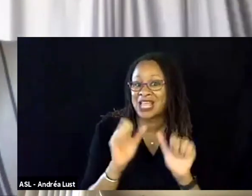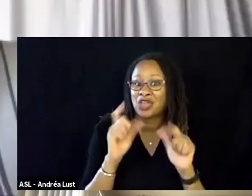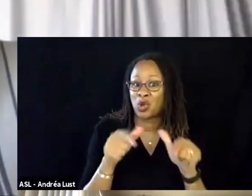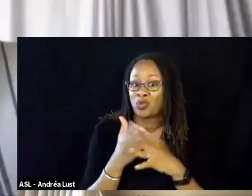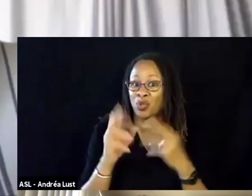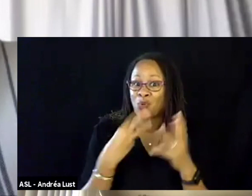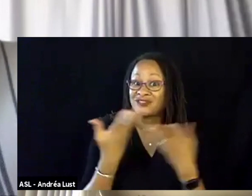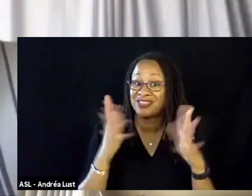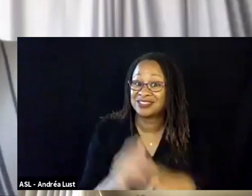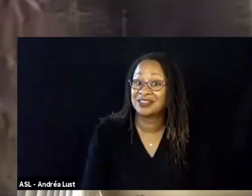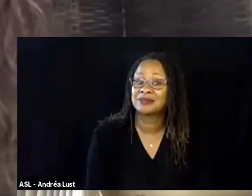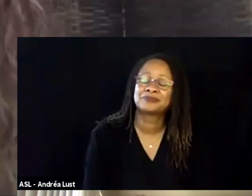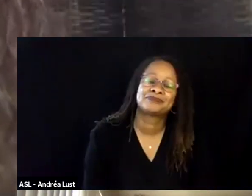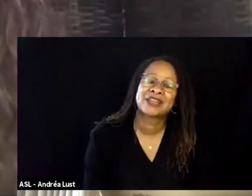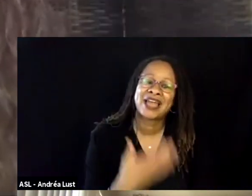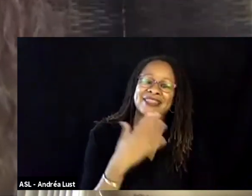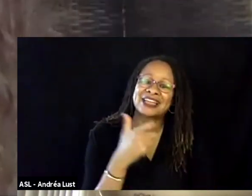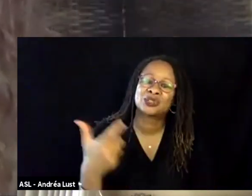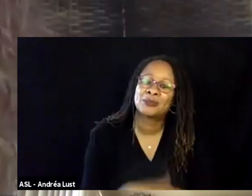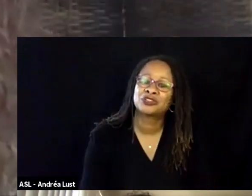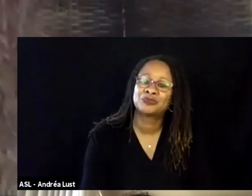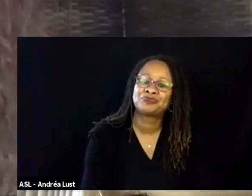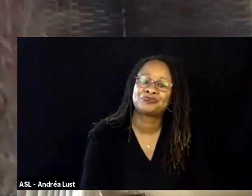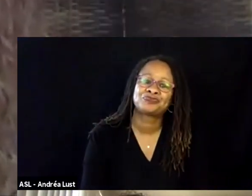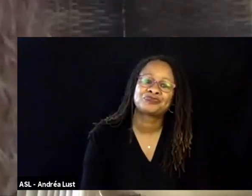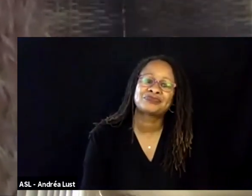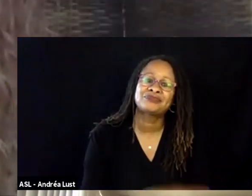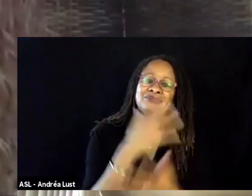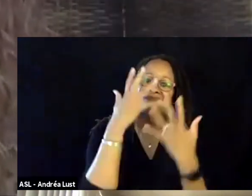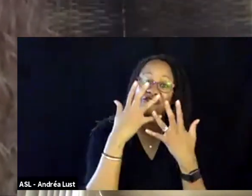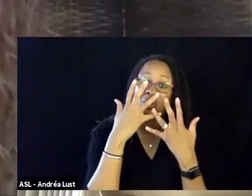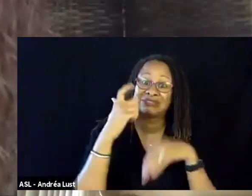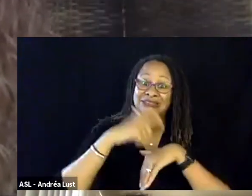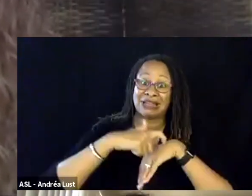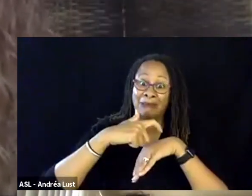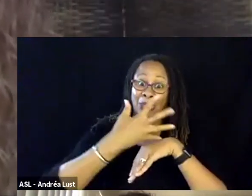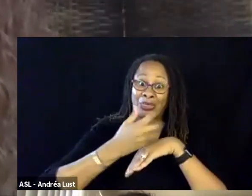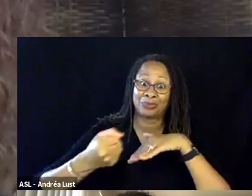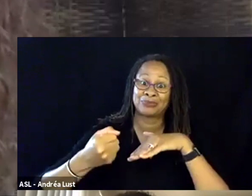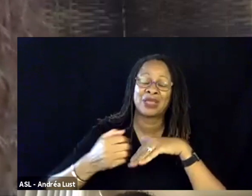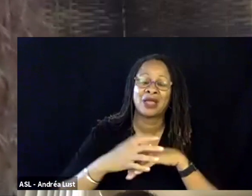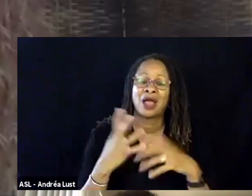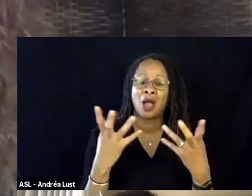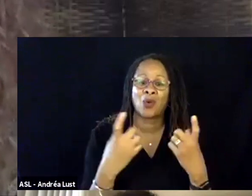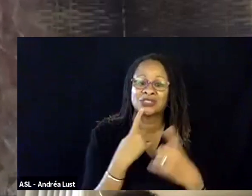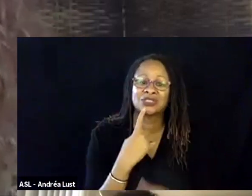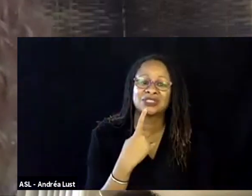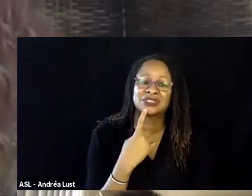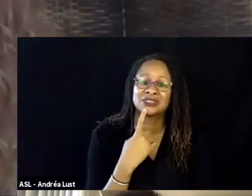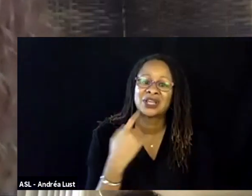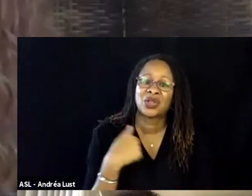that. Thank you so much, Tatiana. So unfortunately, we're at time, but I did want to say